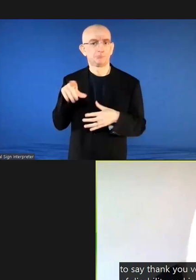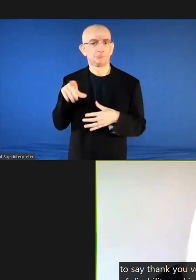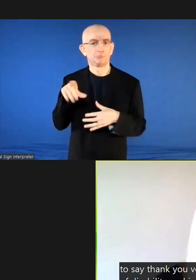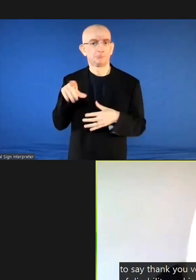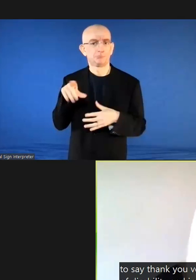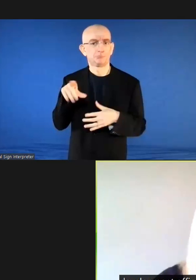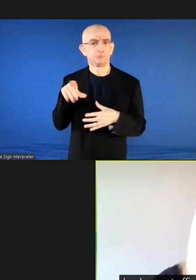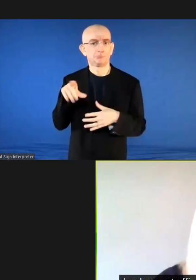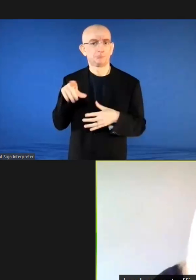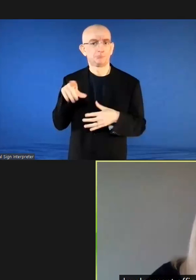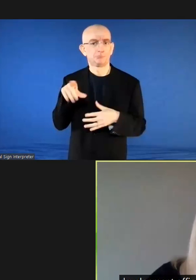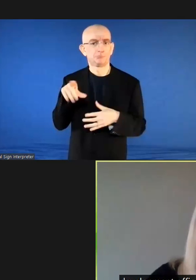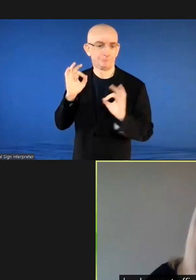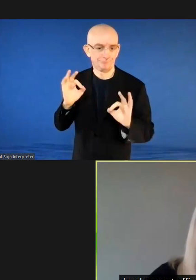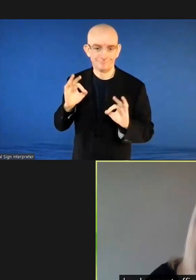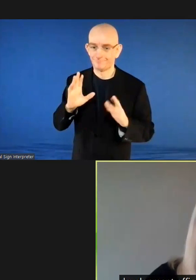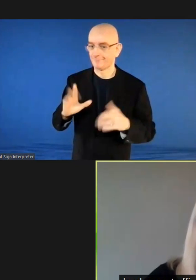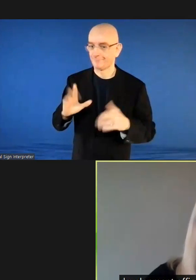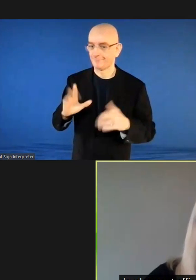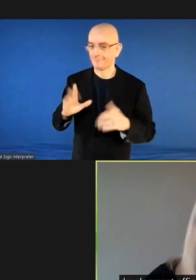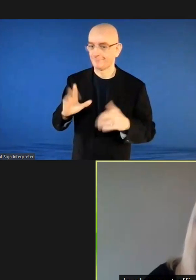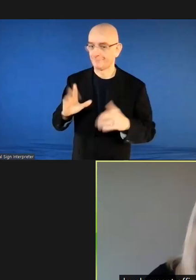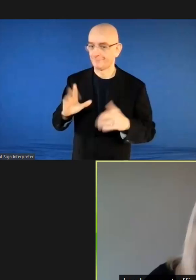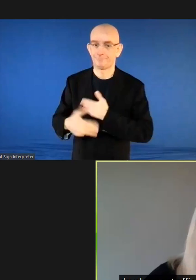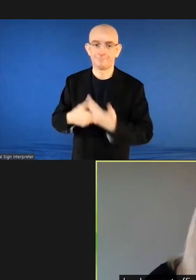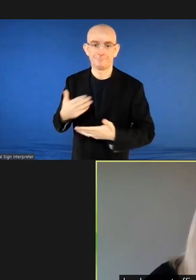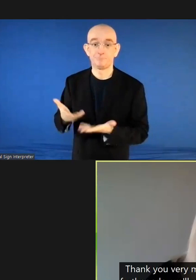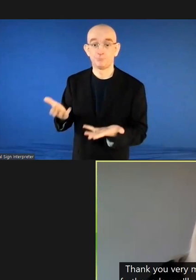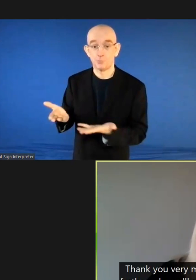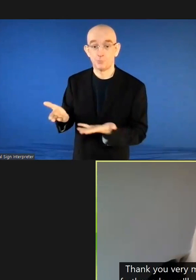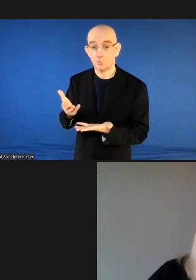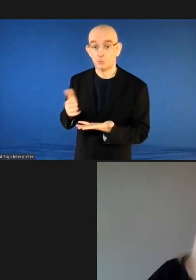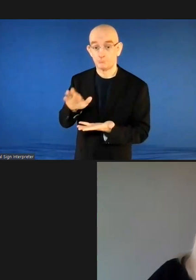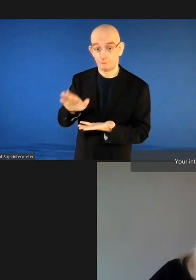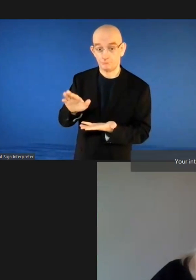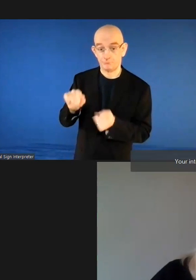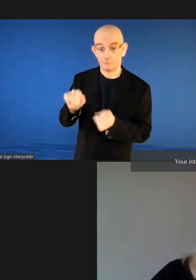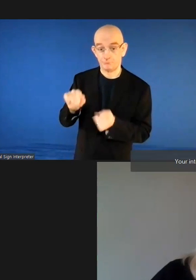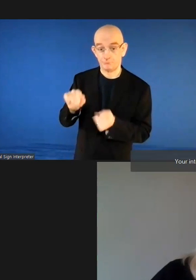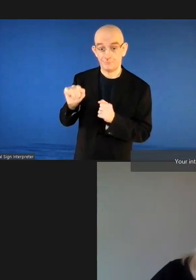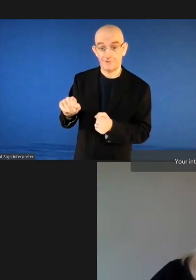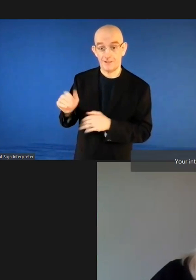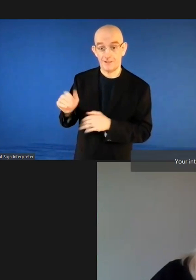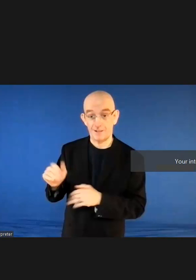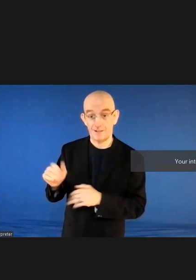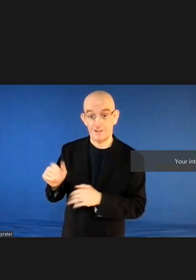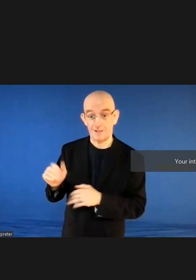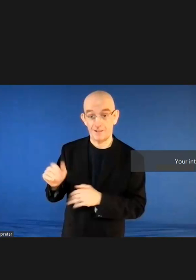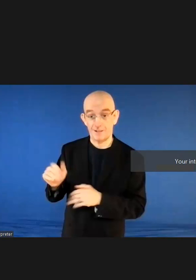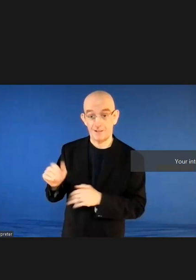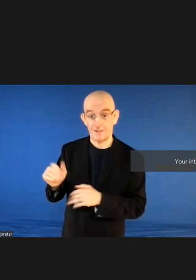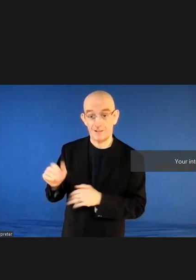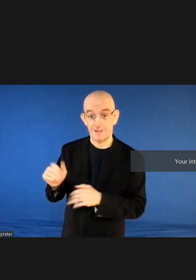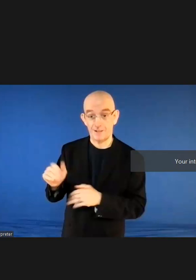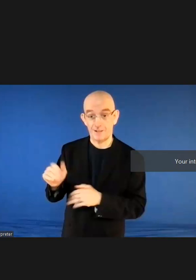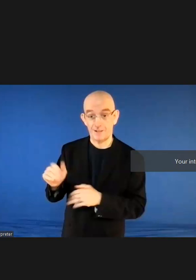very much, Penny. I would ask you please to take the floor. Thank you. Thank you, Joanna,